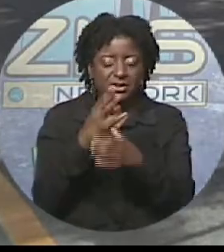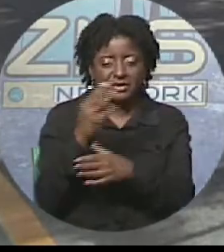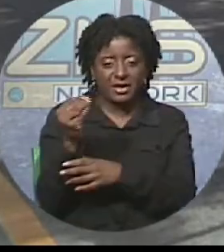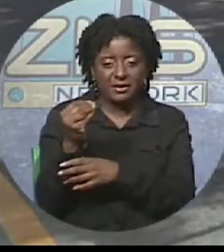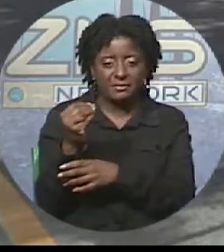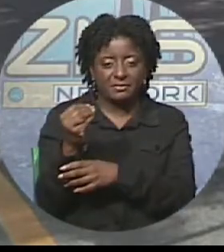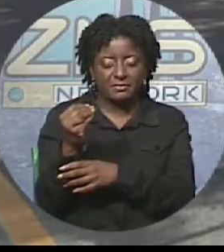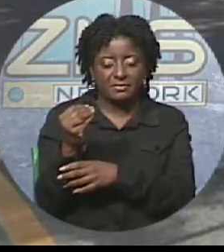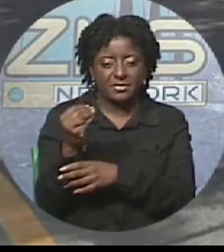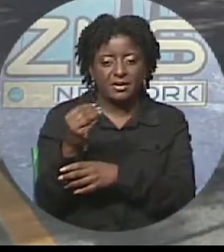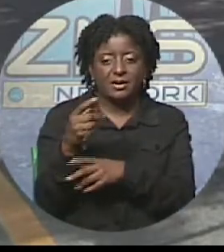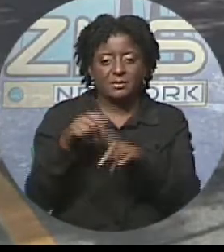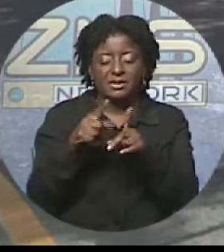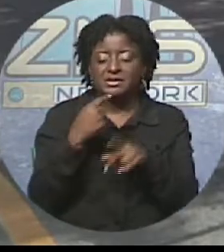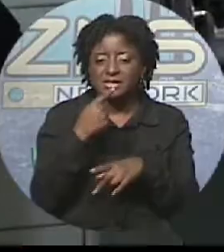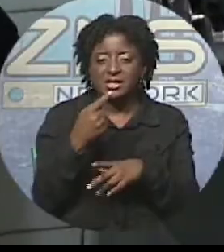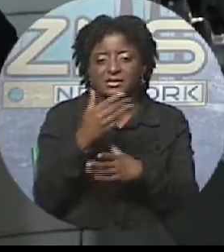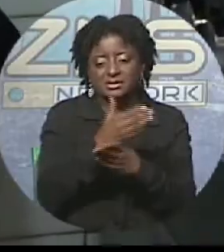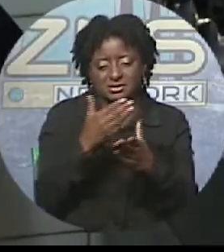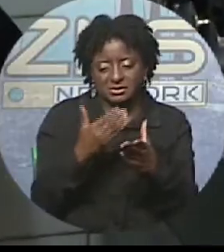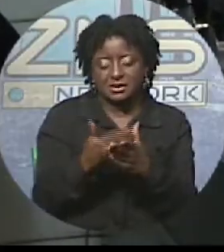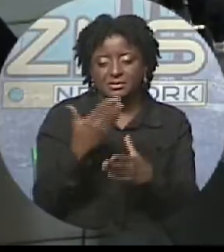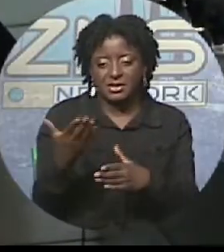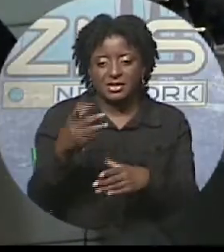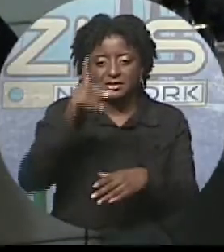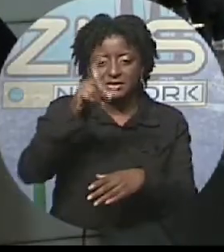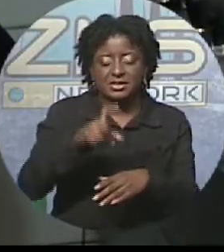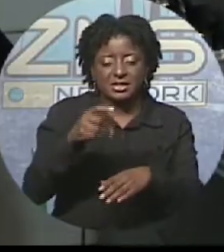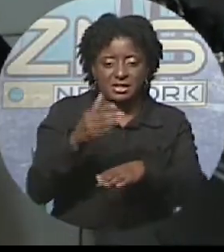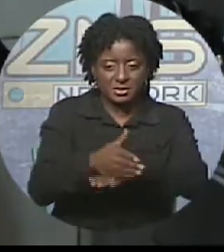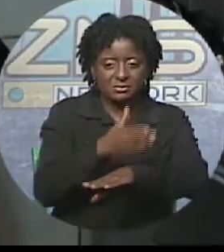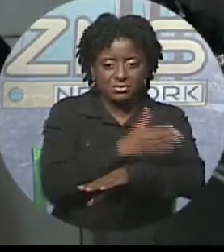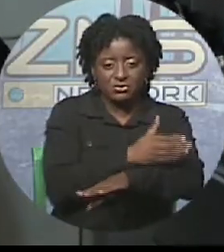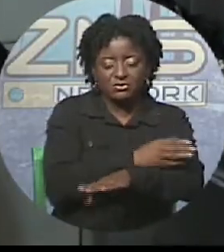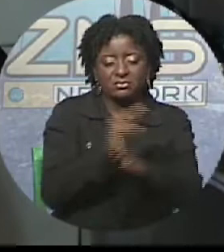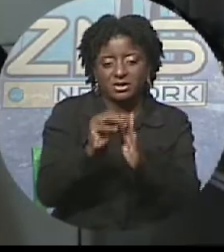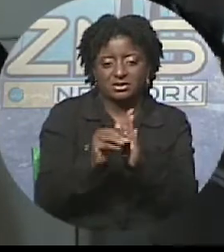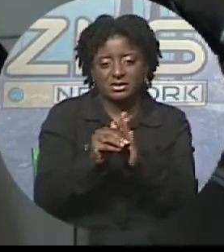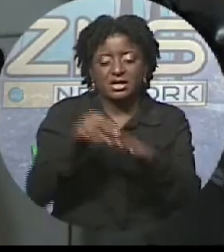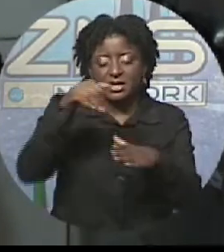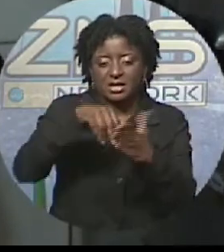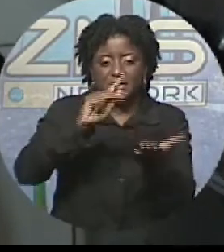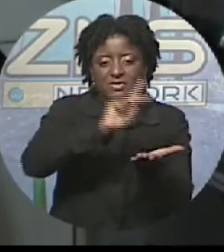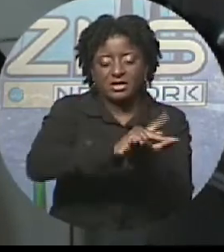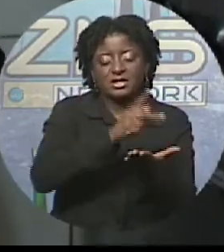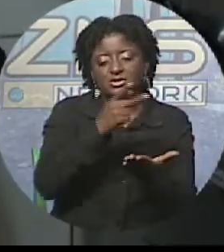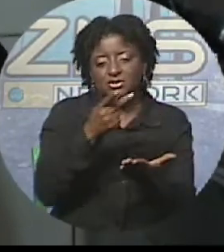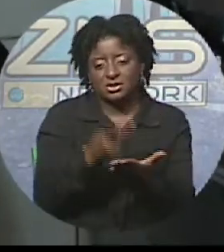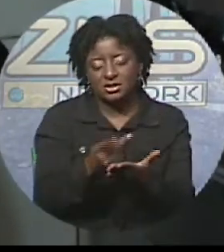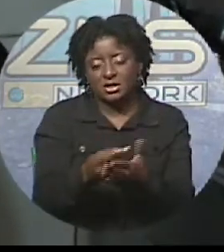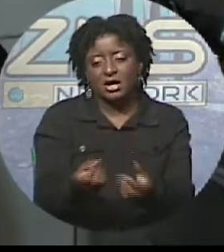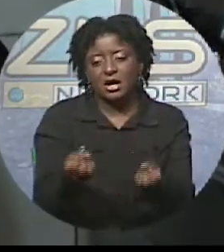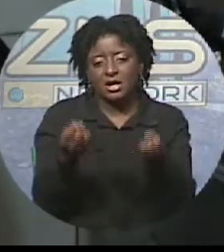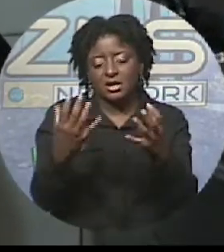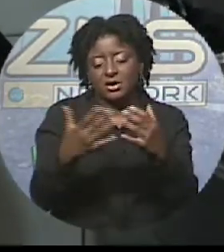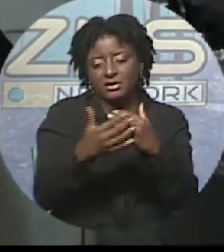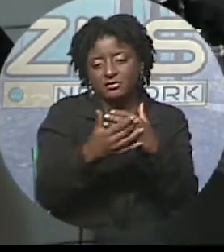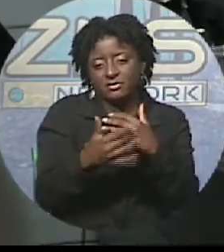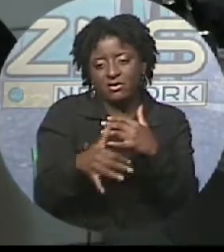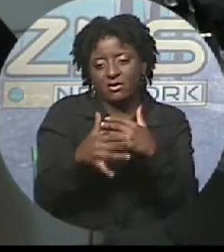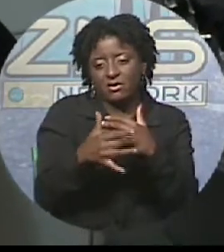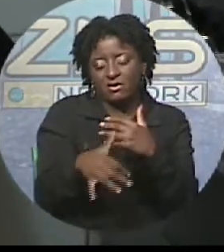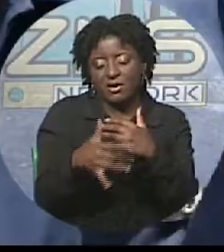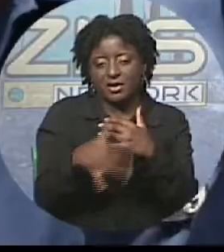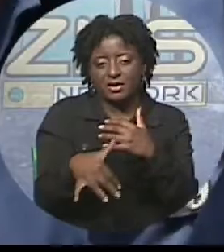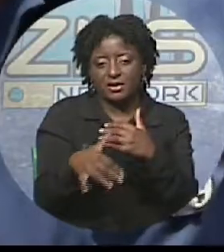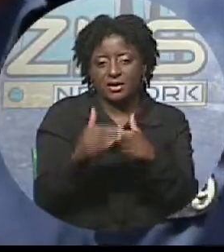some areas that need improvement. The kitchens, they have a large amount of grease that's built up around the deep fat fryer and around the stove